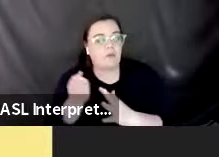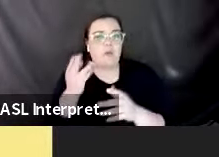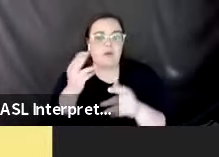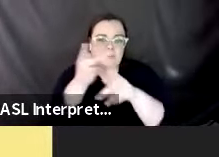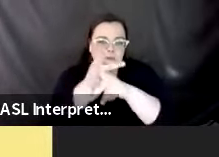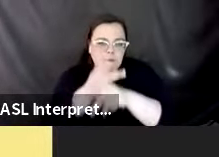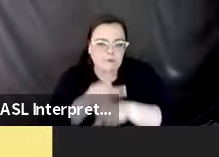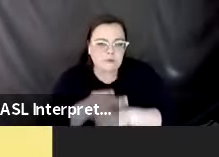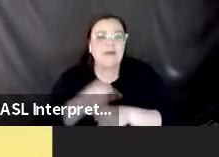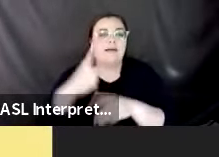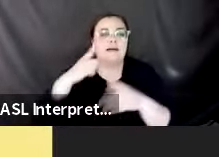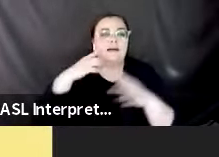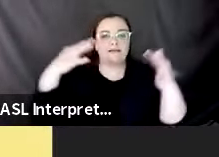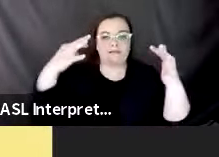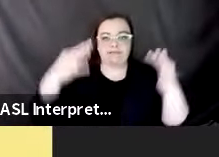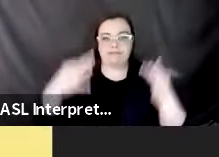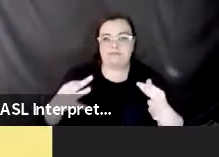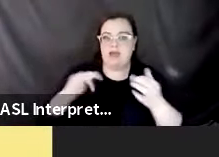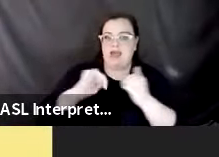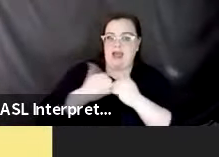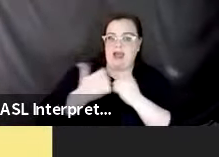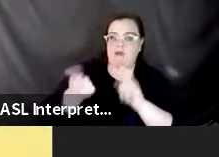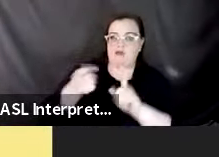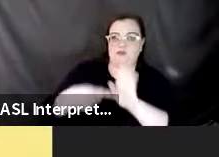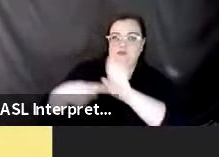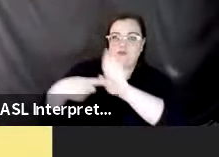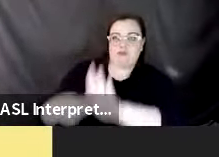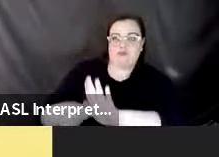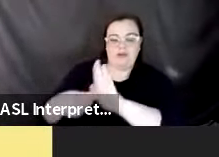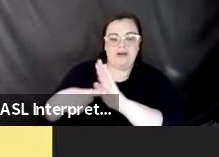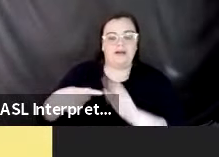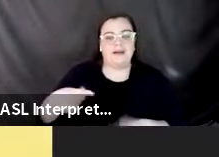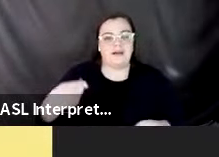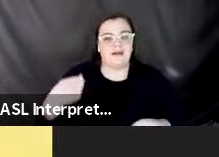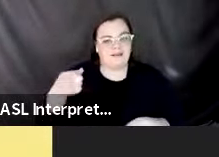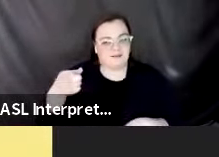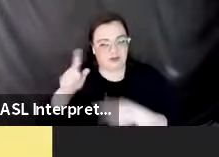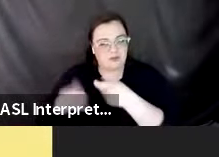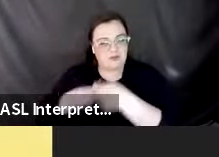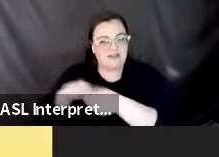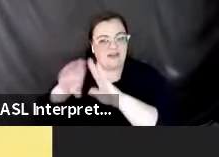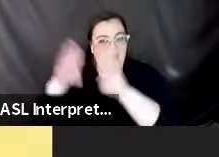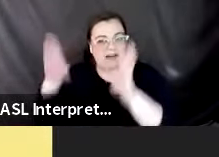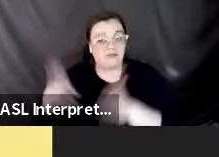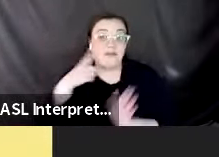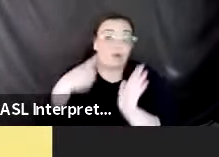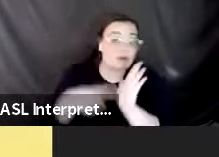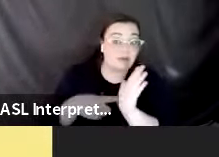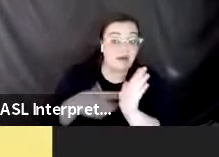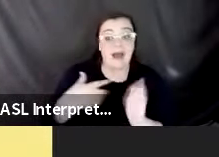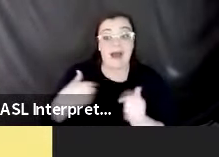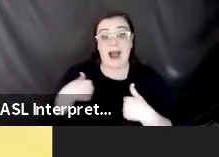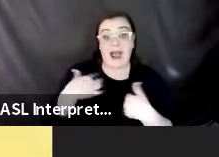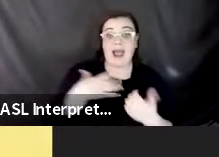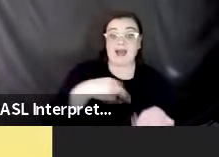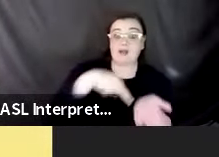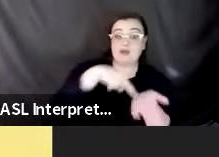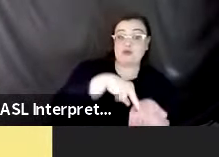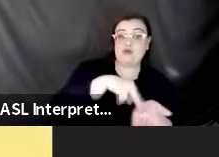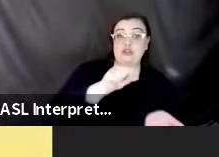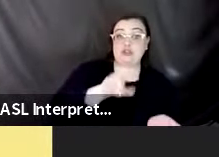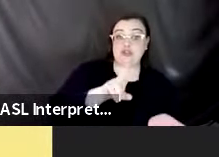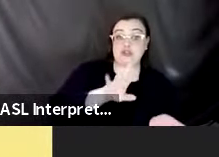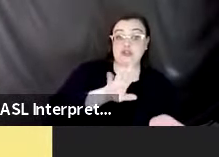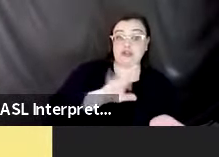to the appropriate household. For example, if my neighbor likes to snowboard and I like to surf, I would be getting